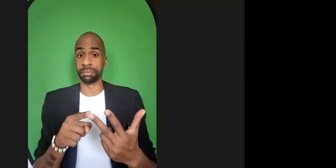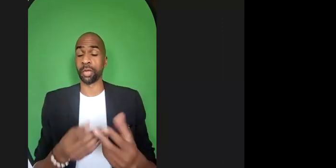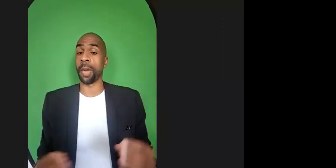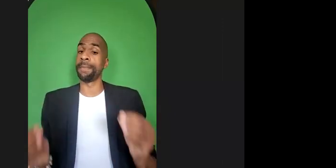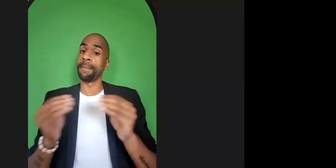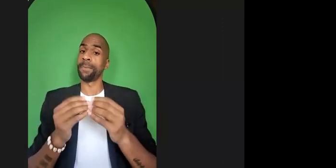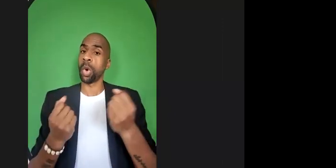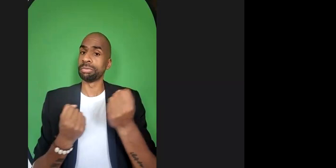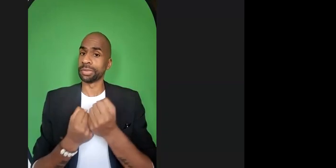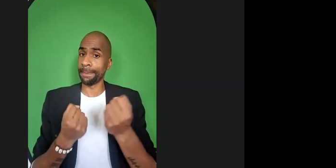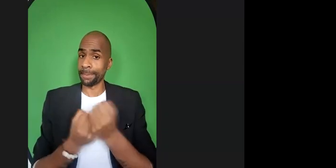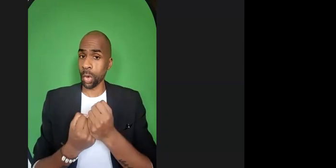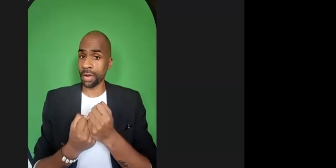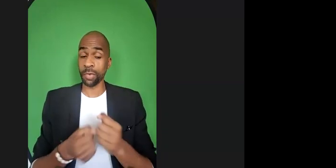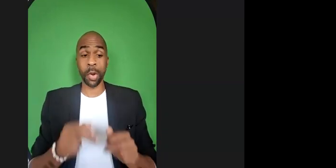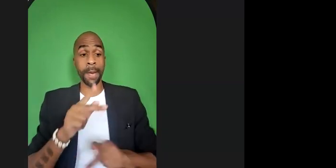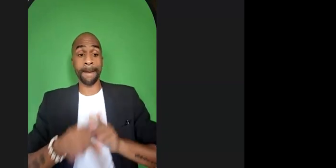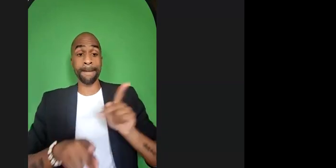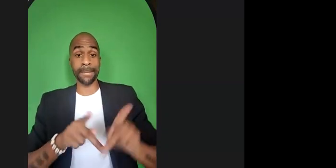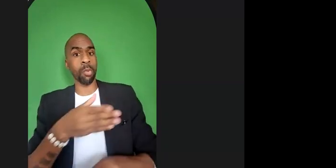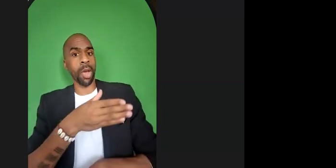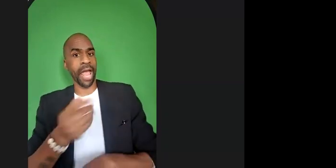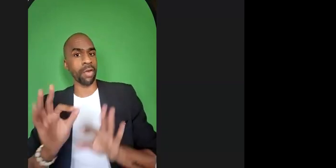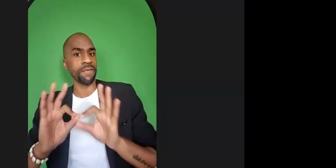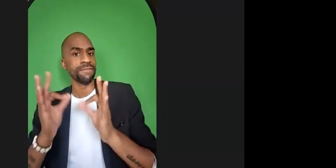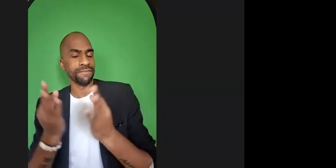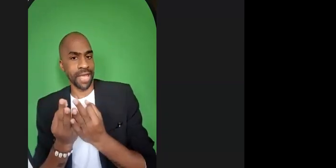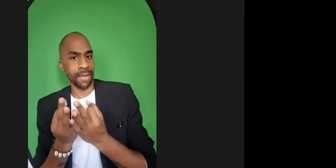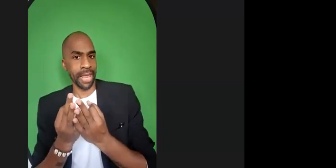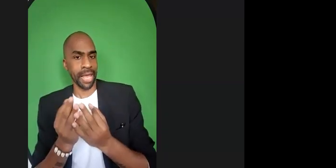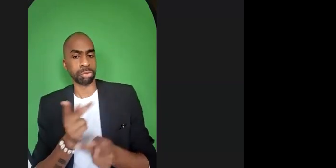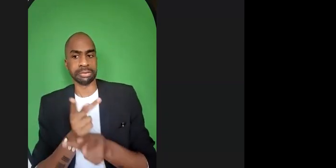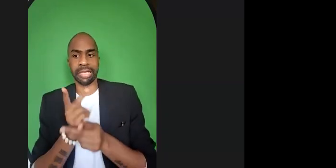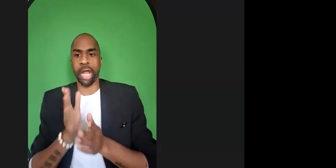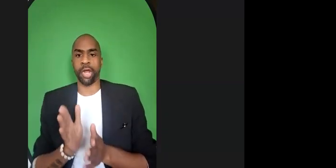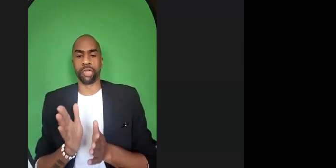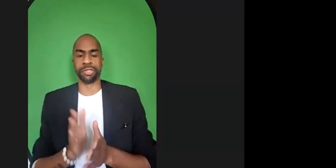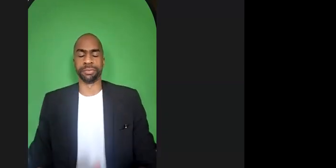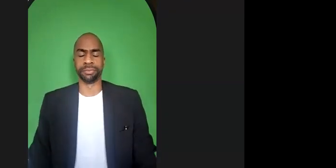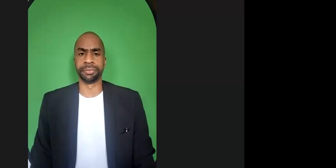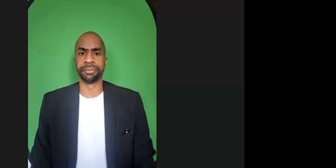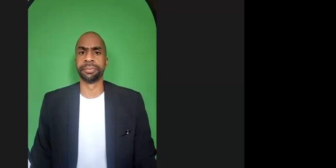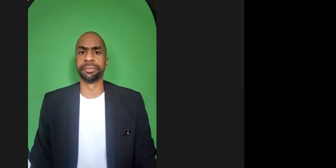to both people and their family caregivers who are going through this illness.